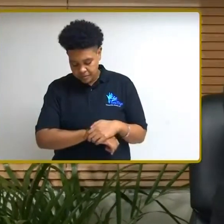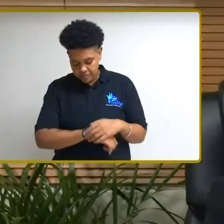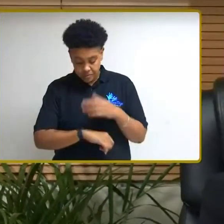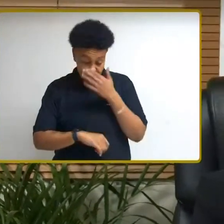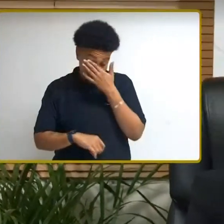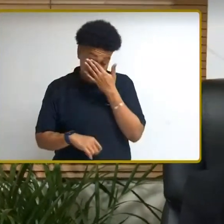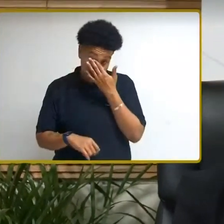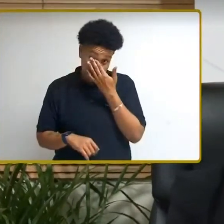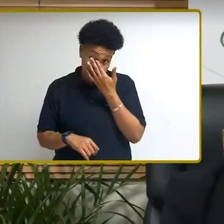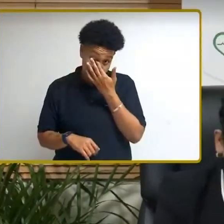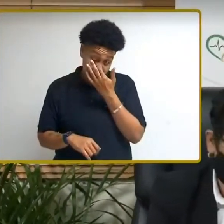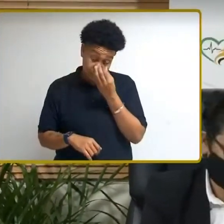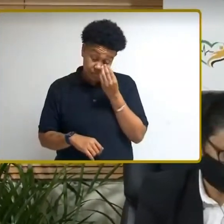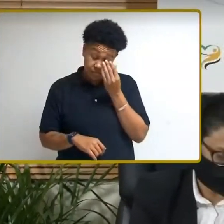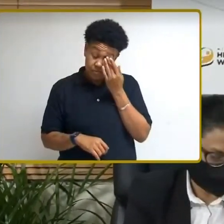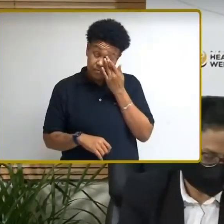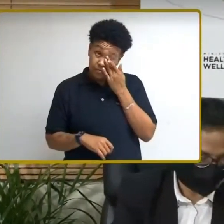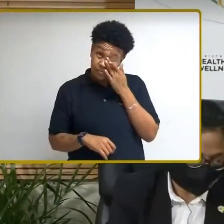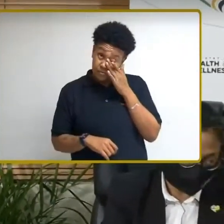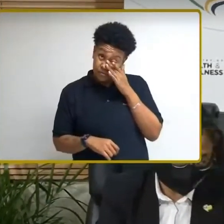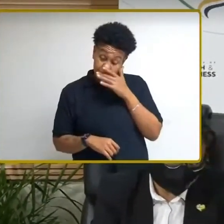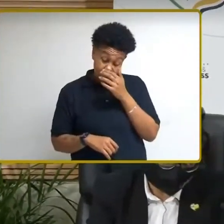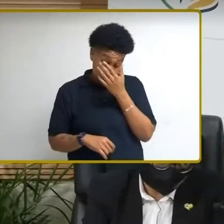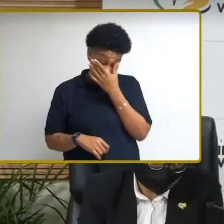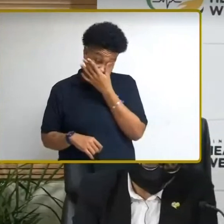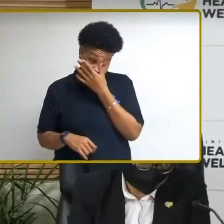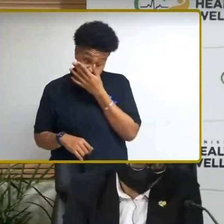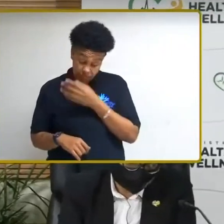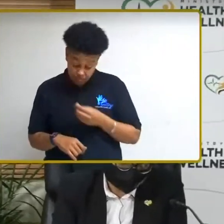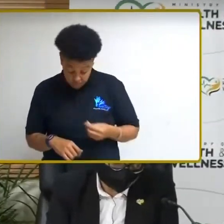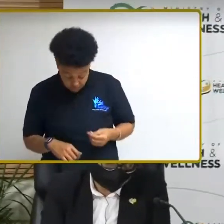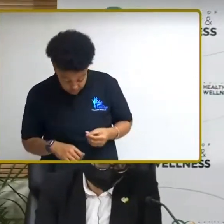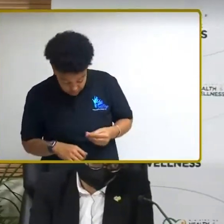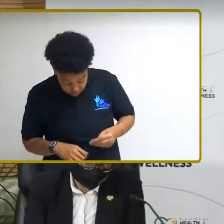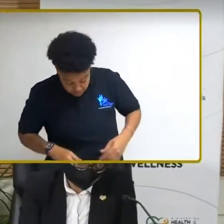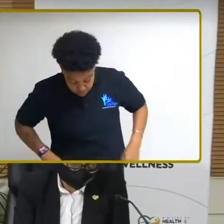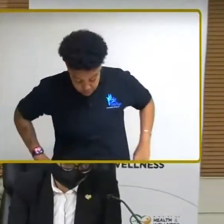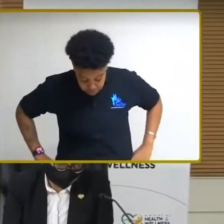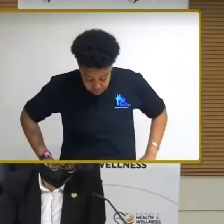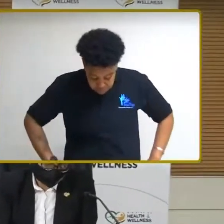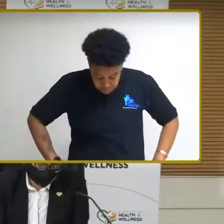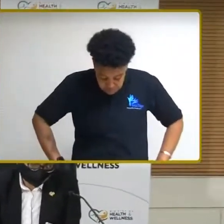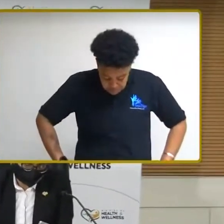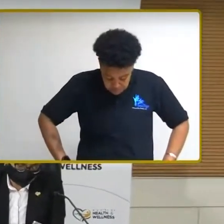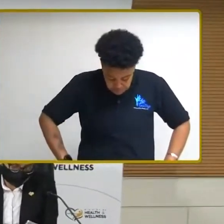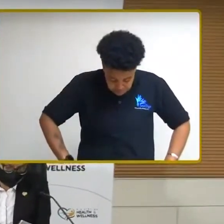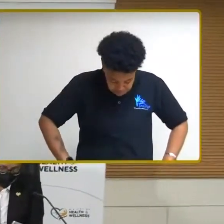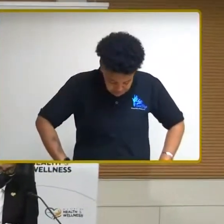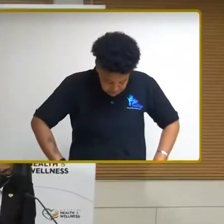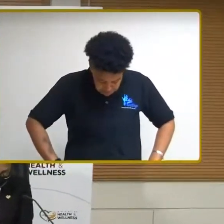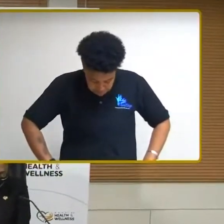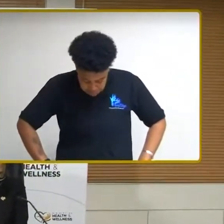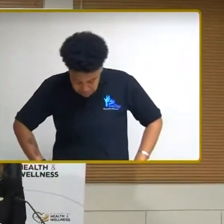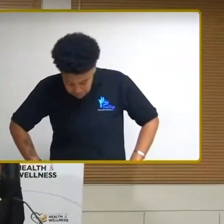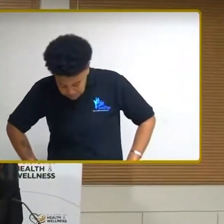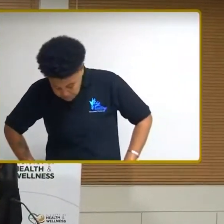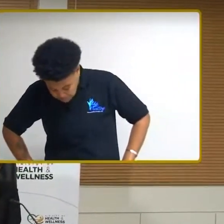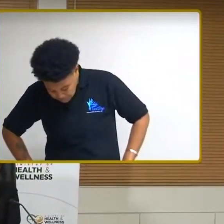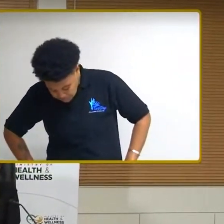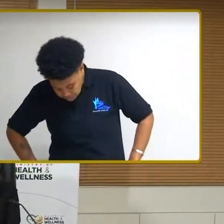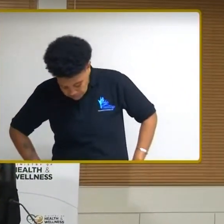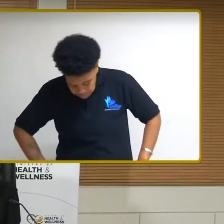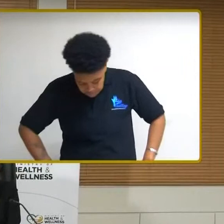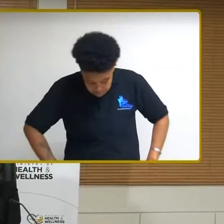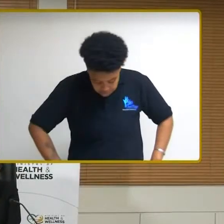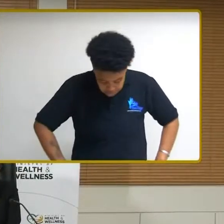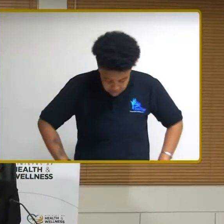Thank you very much, and good evening, all. We are